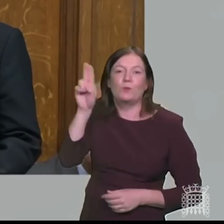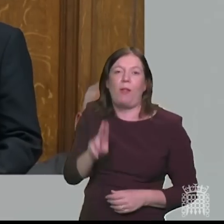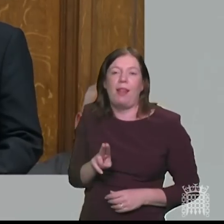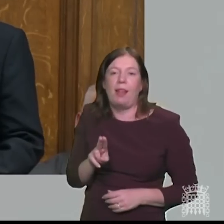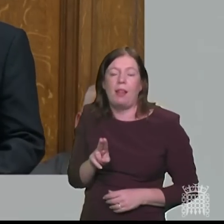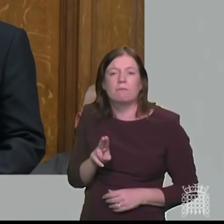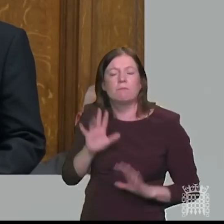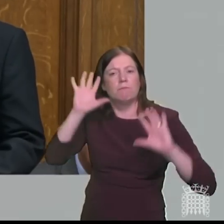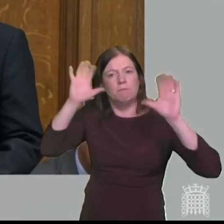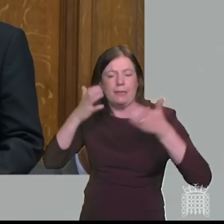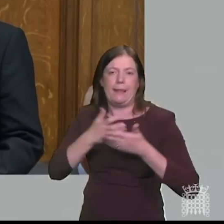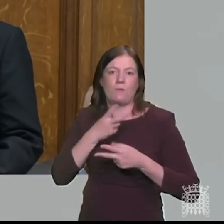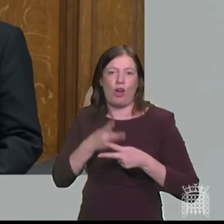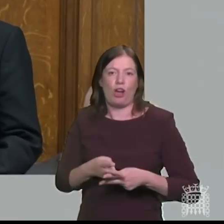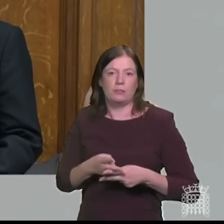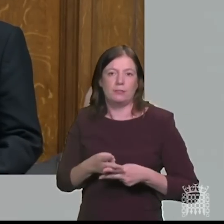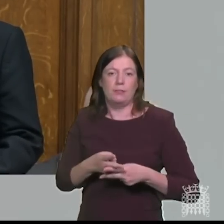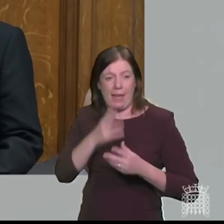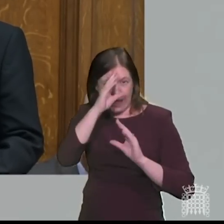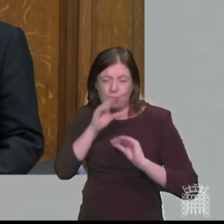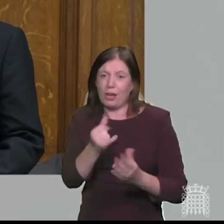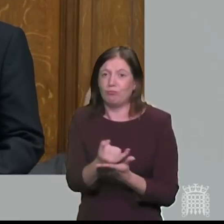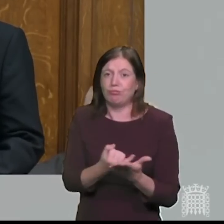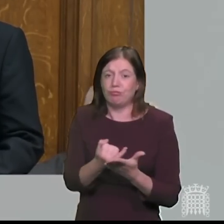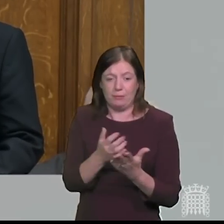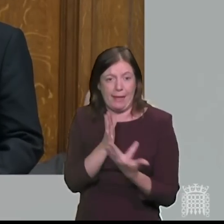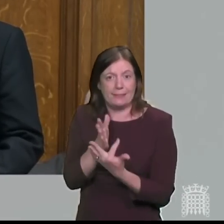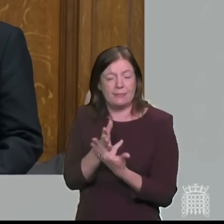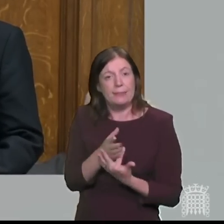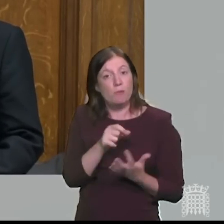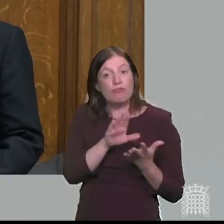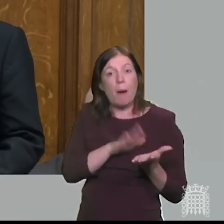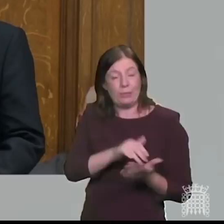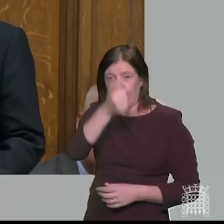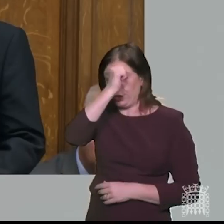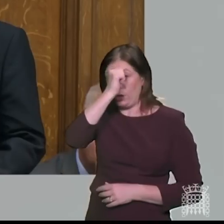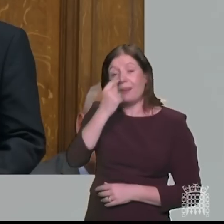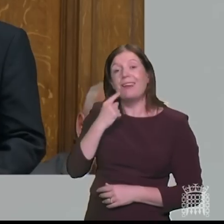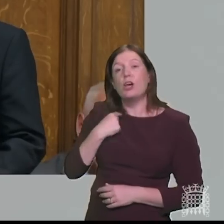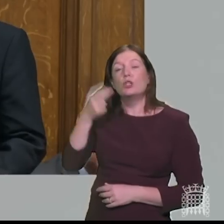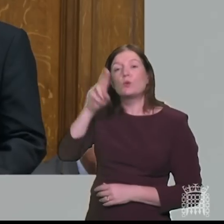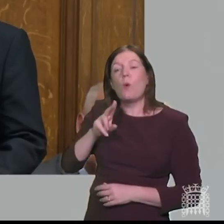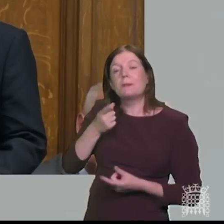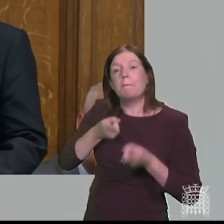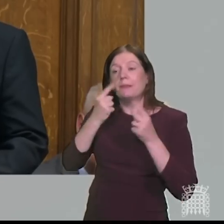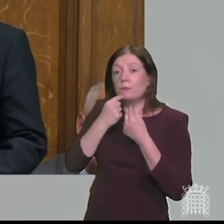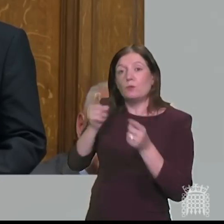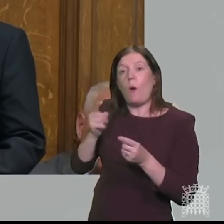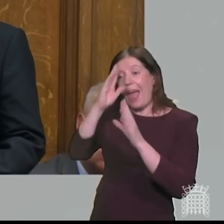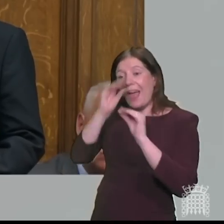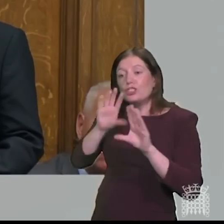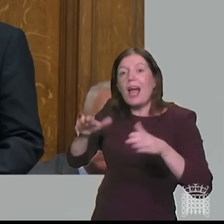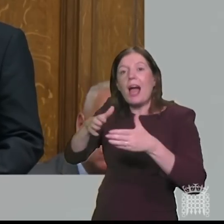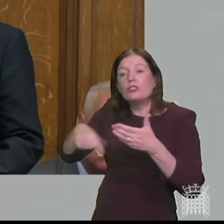an educational catastrophe, and it is happening on the Prime Minister's watch. Yesterday, the Schools Minister told the Education Select Committee